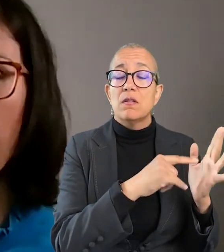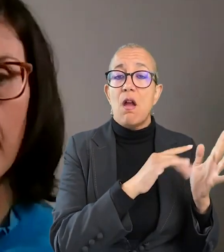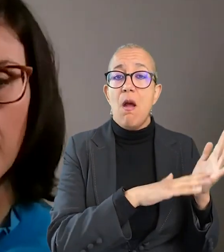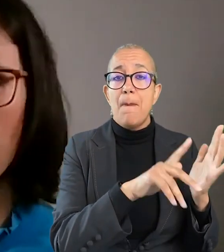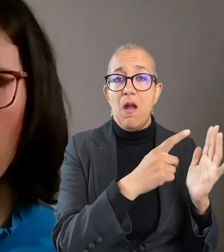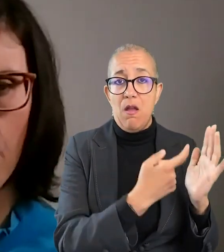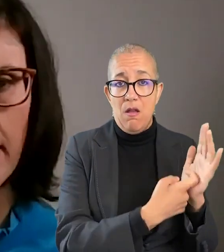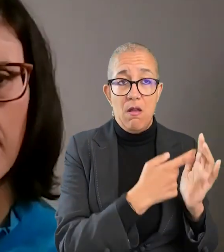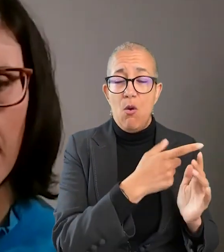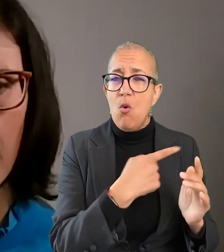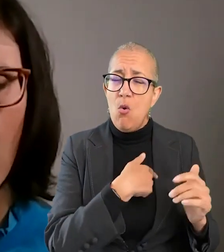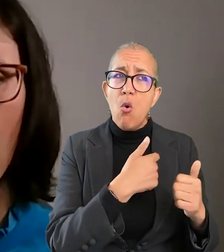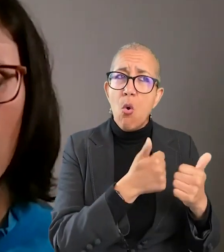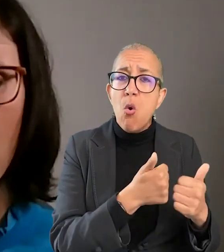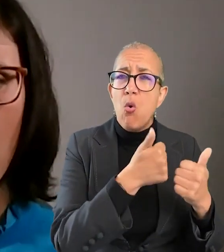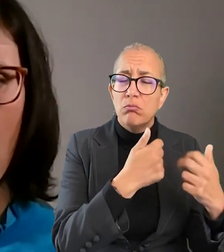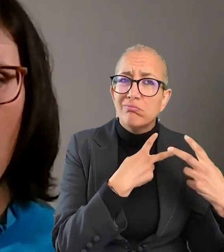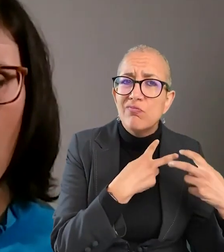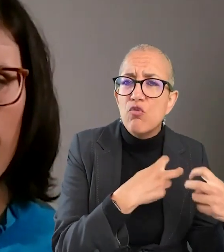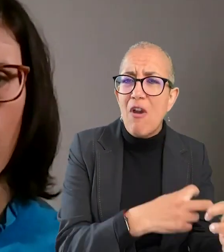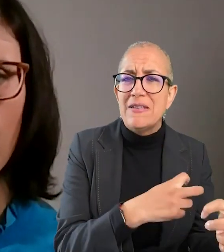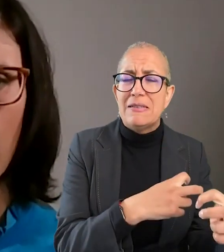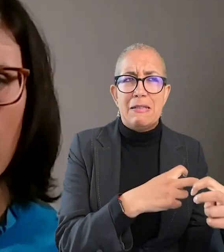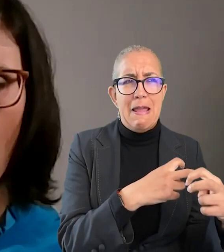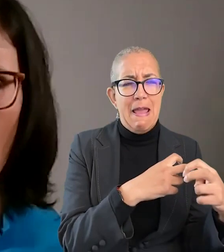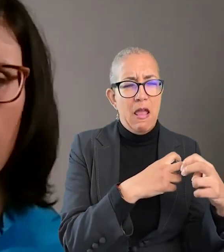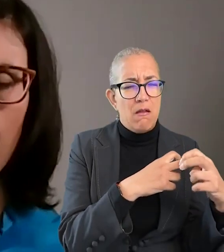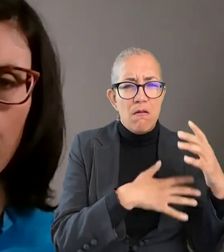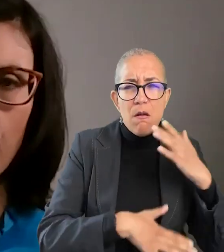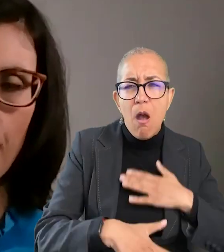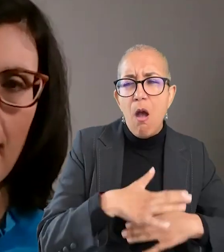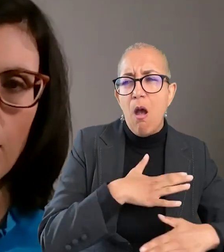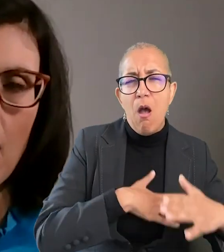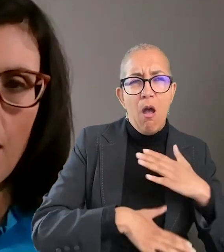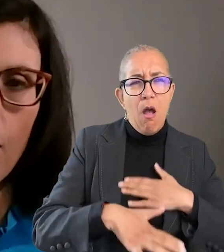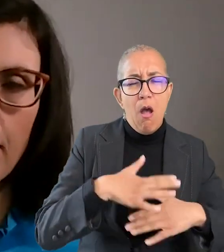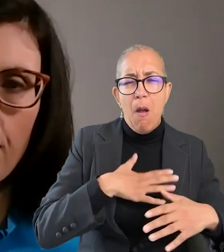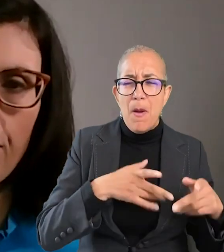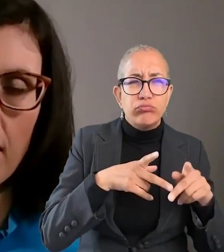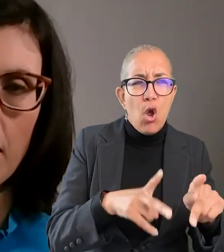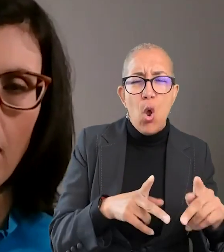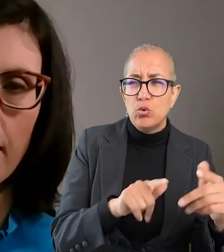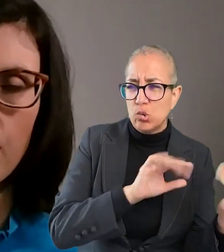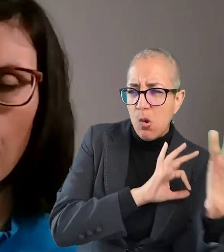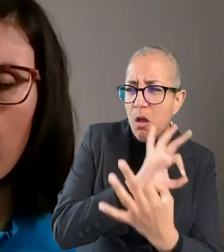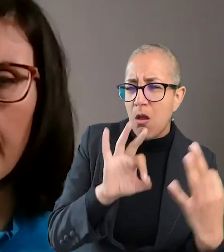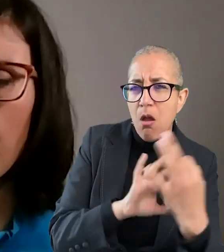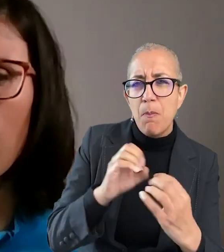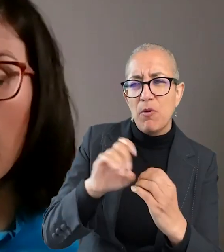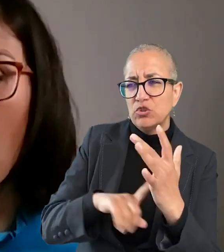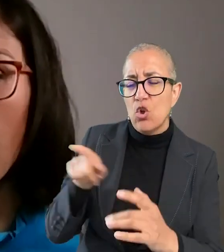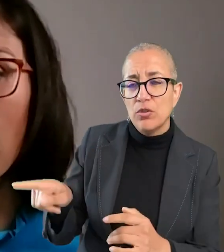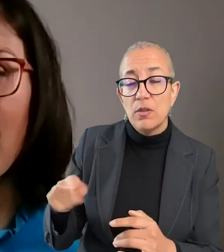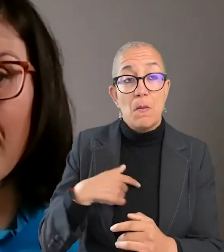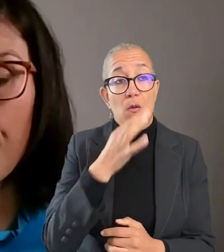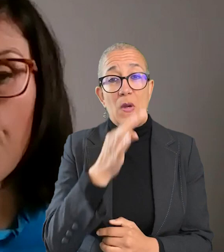the way that he has that sort of forensic, calm approach to holding Boris Johnson to account. The question for us as a party is, who is the leader who's